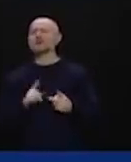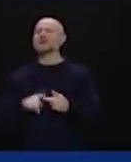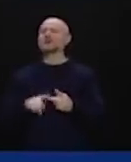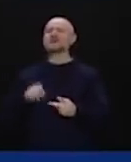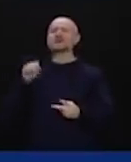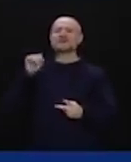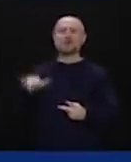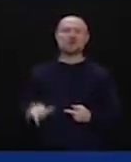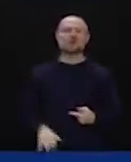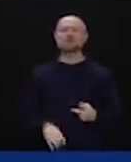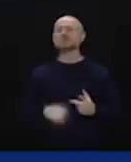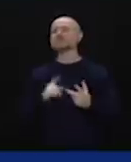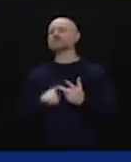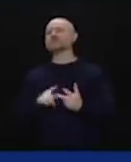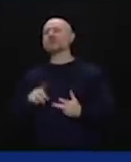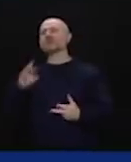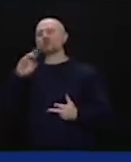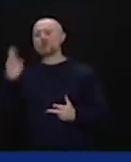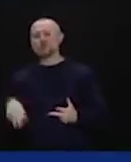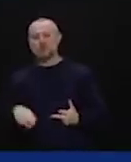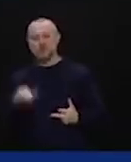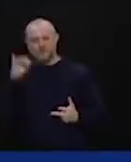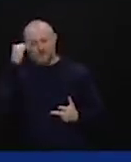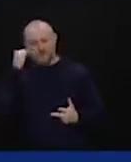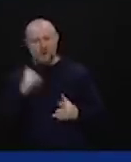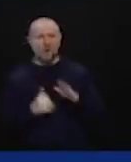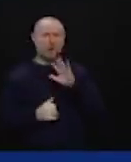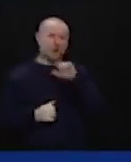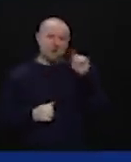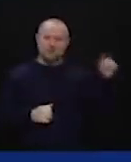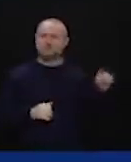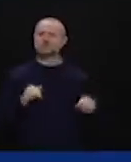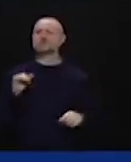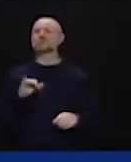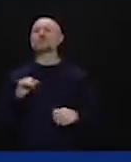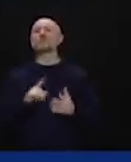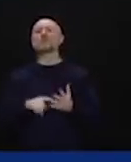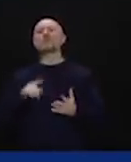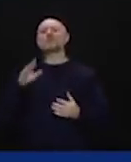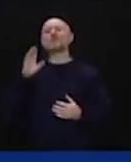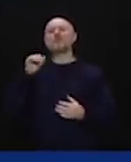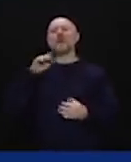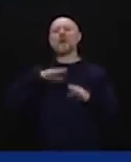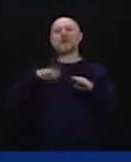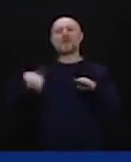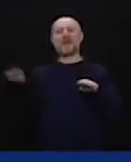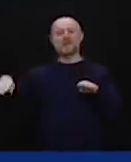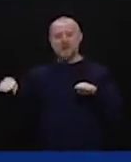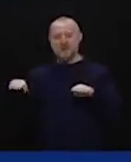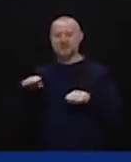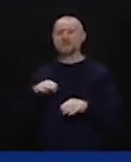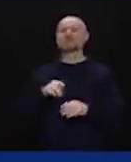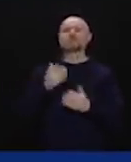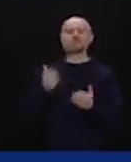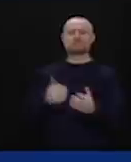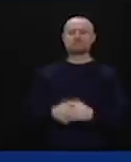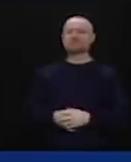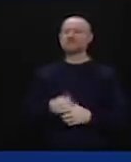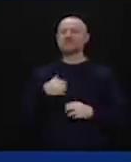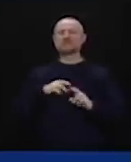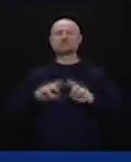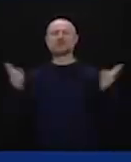Rochester and Buffalo, in Batavia, in Genesee County, that are also shovel-ready and ready to